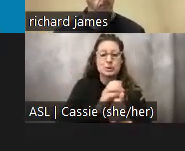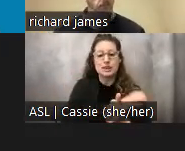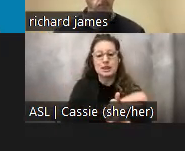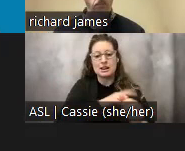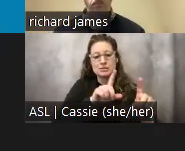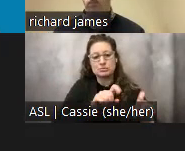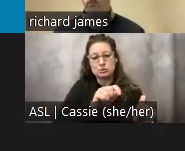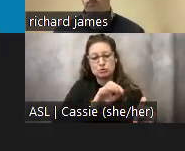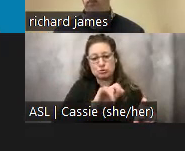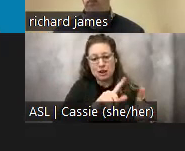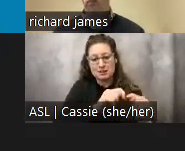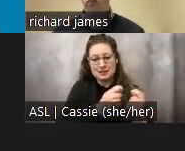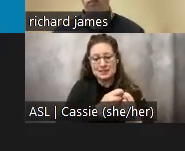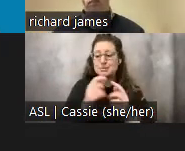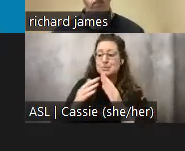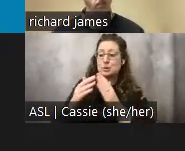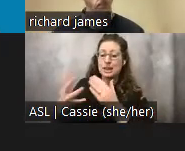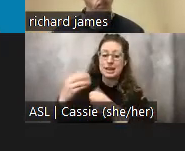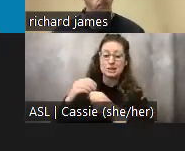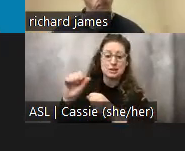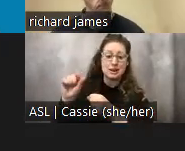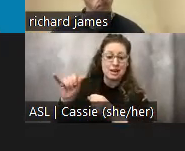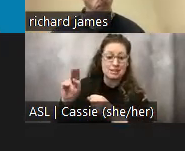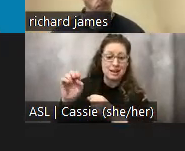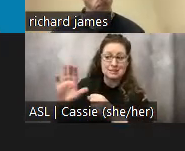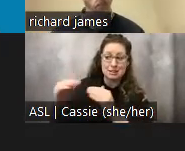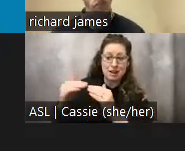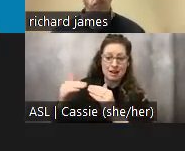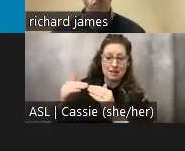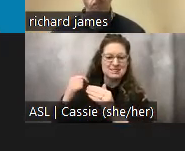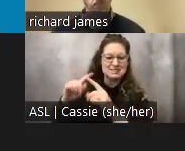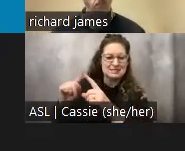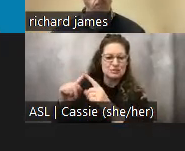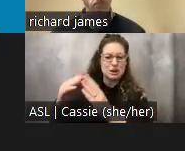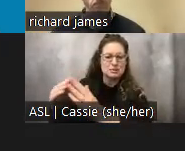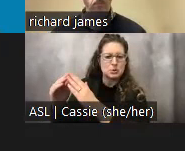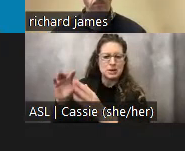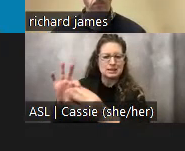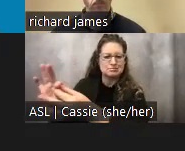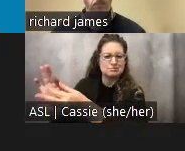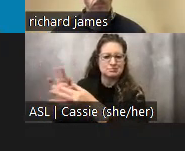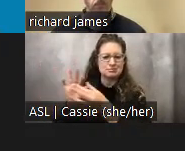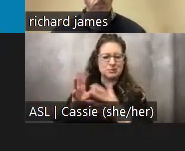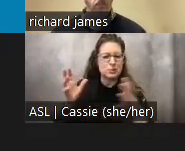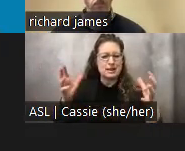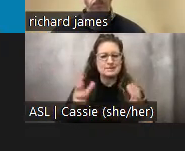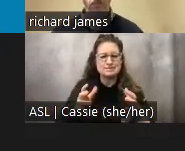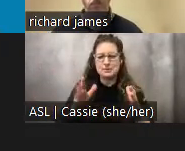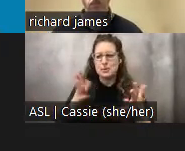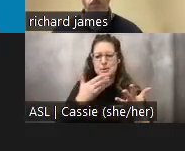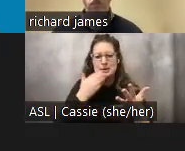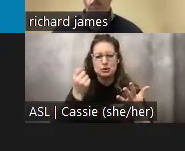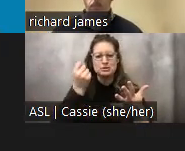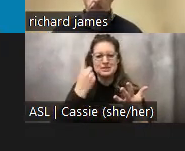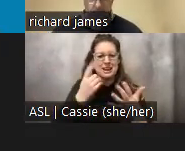Engagement Alliance colleagues and their community-based affiliates to better understand how to bring